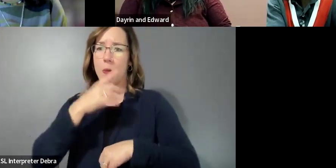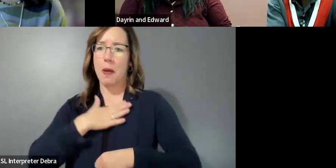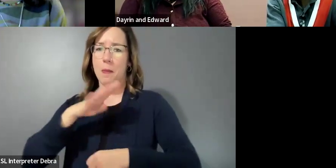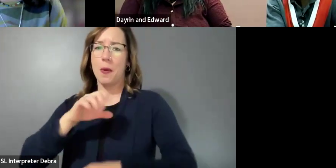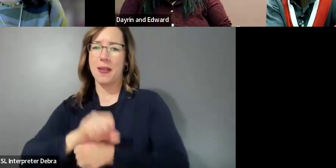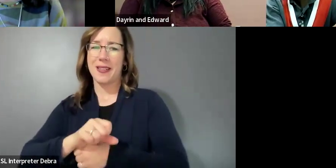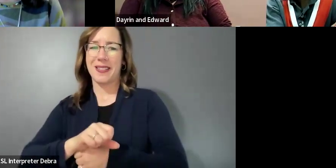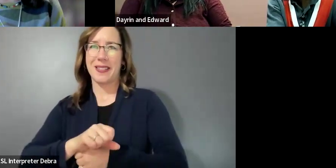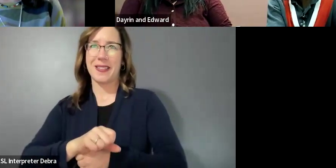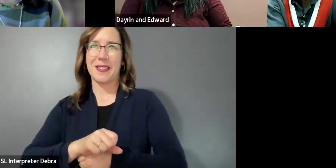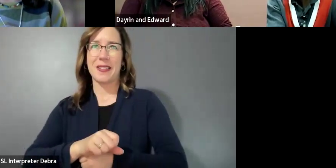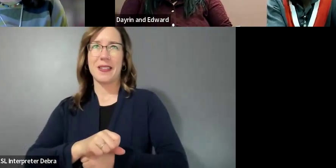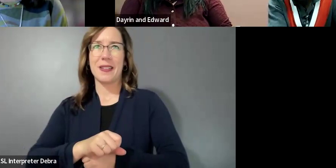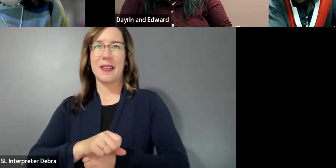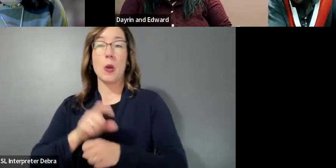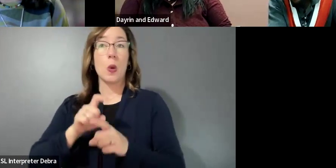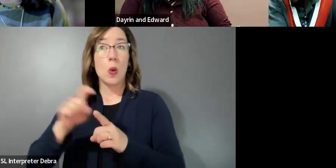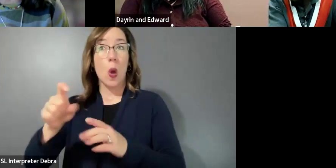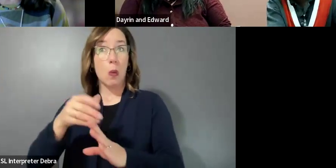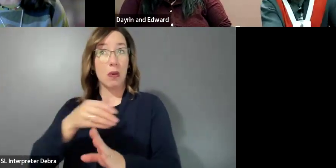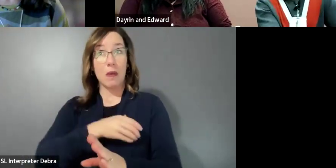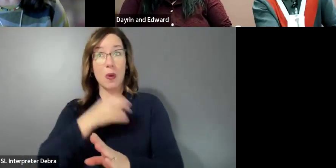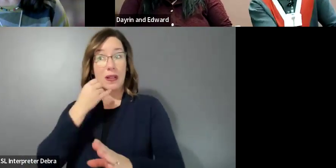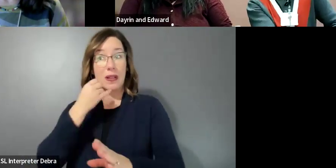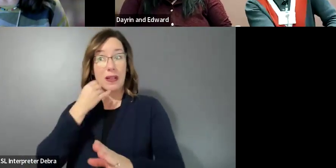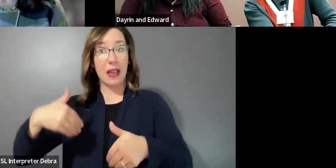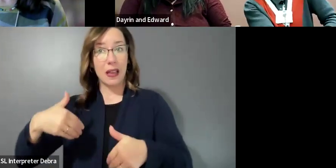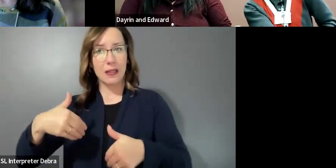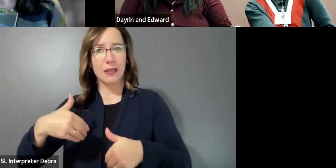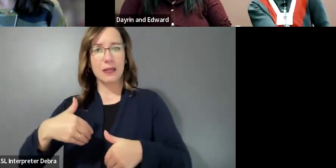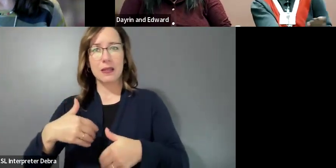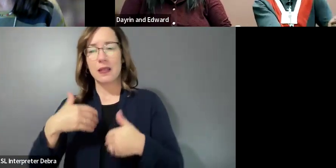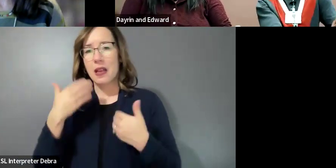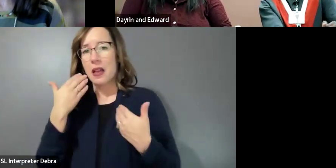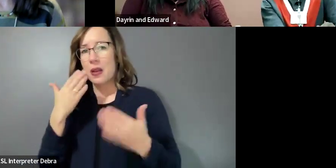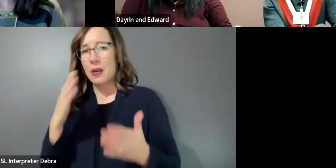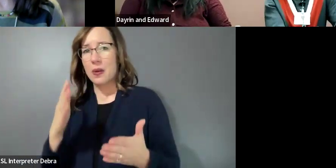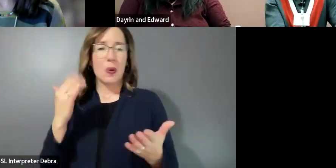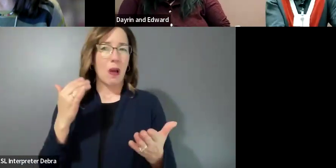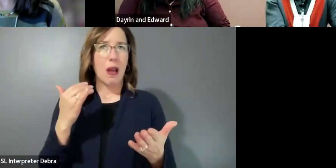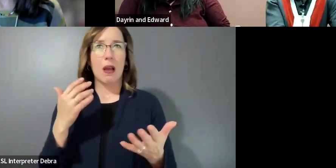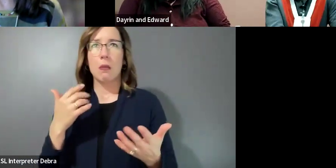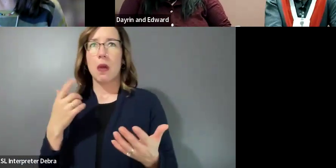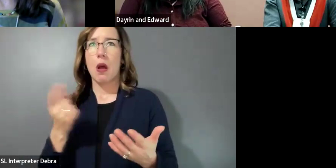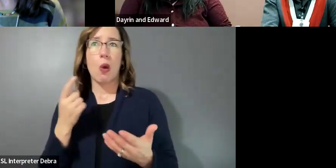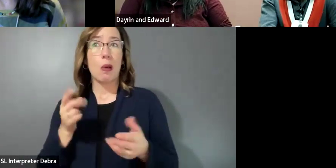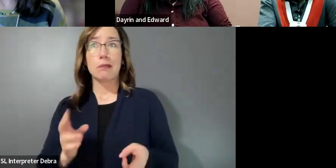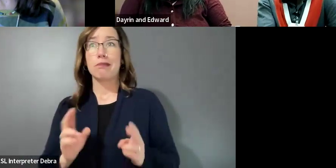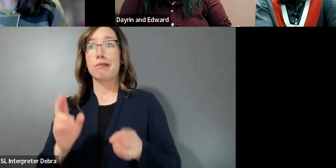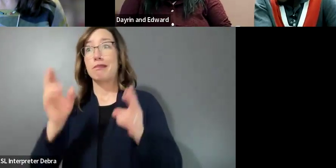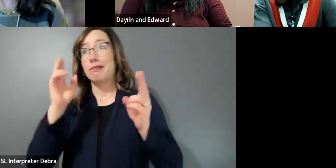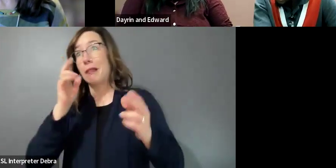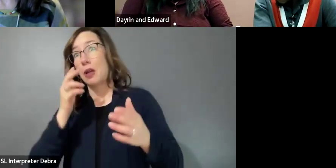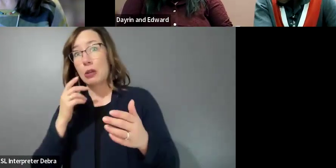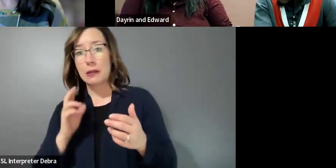appointments and call in advance if I'm gonna be late. So I don't know why, but I always running and rushing into